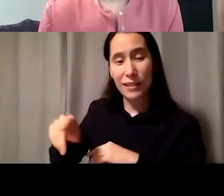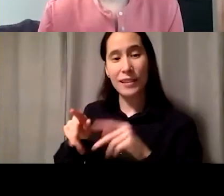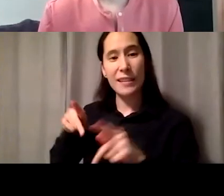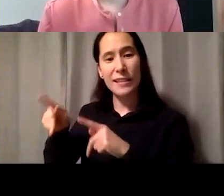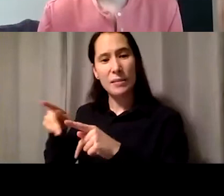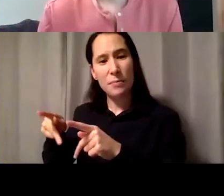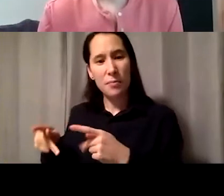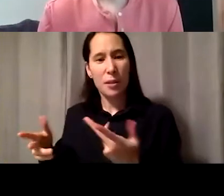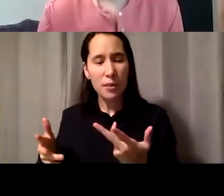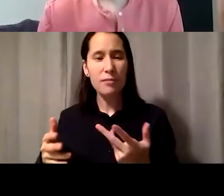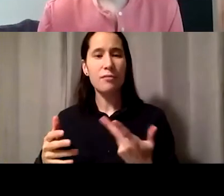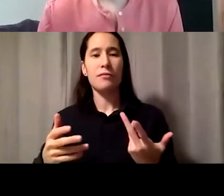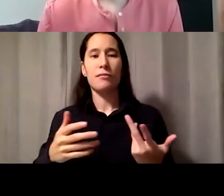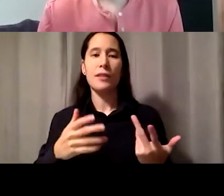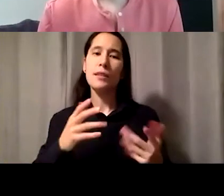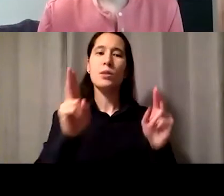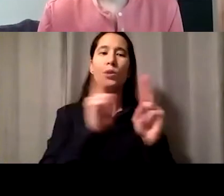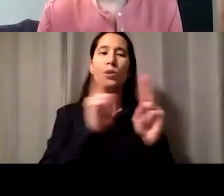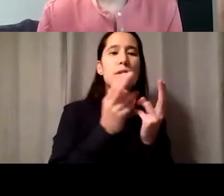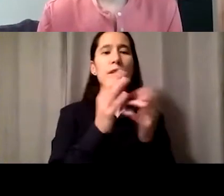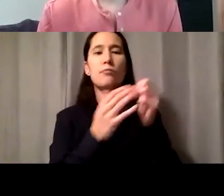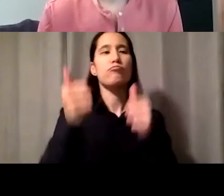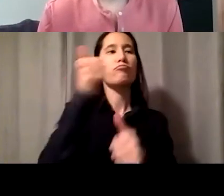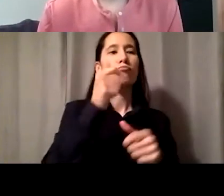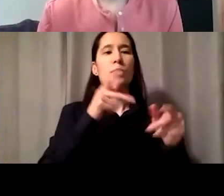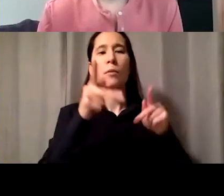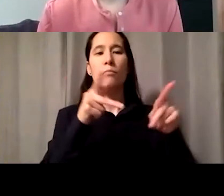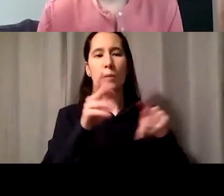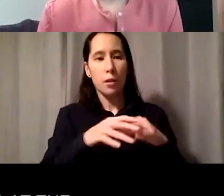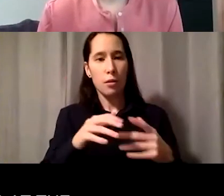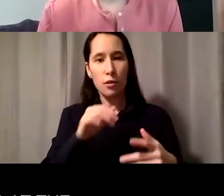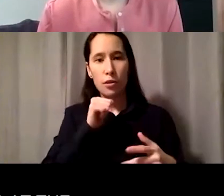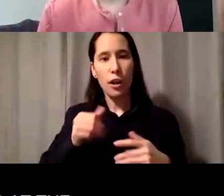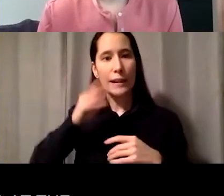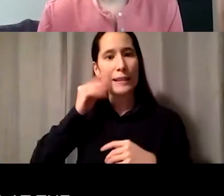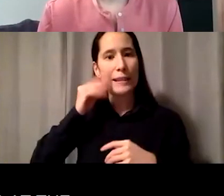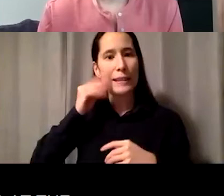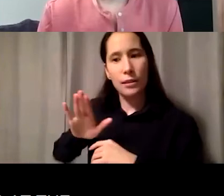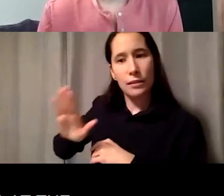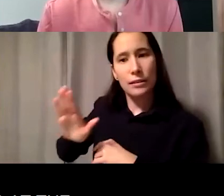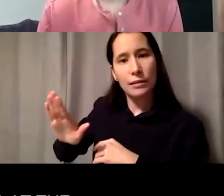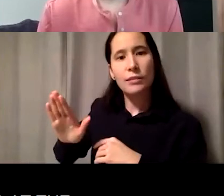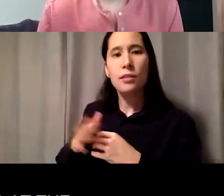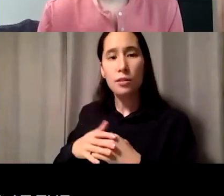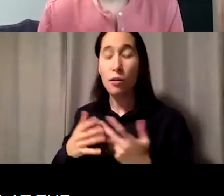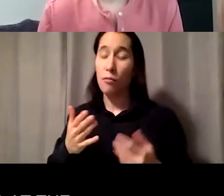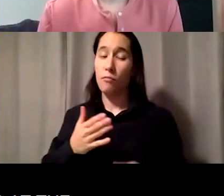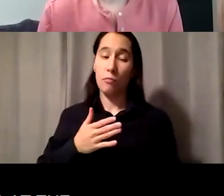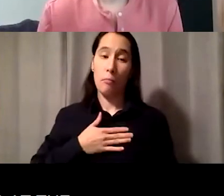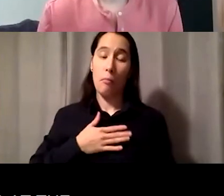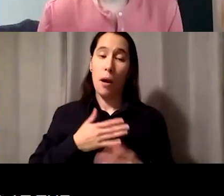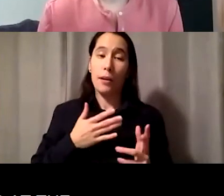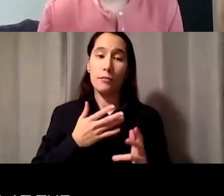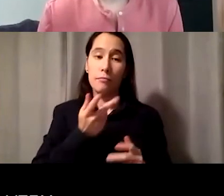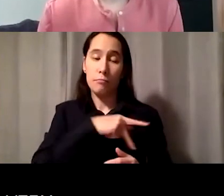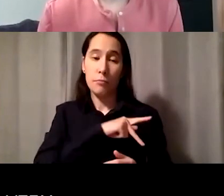the unions or, you know, who are at the table. So I know for me personally, you know, I'm very